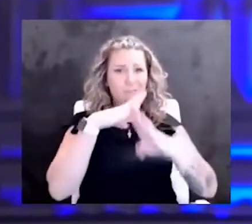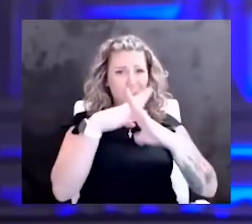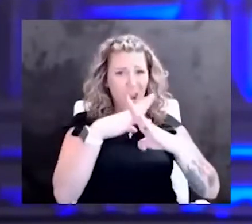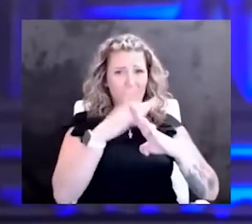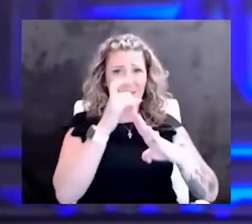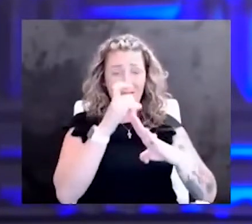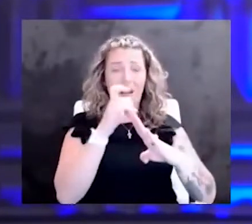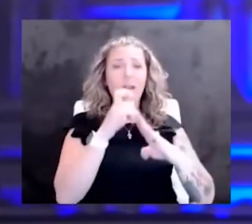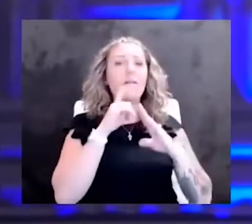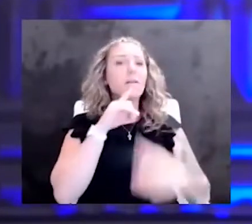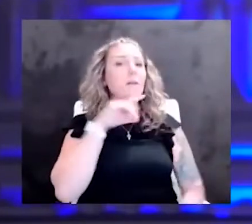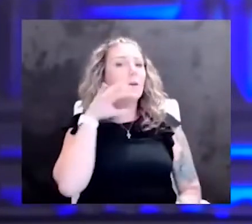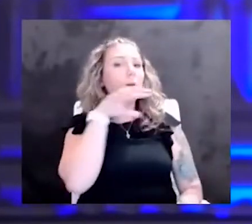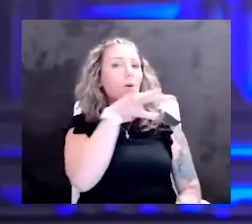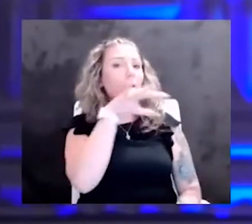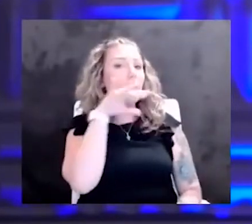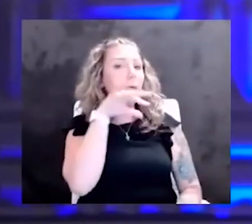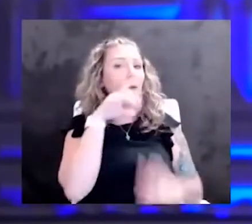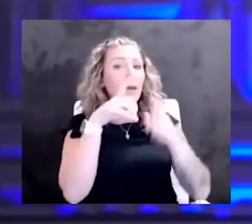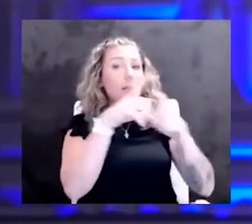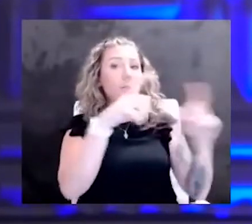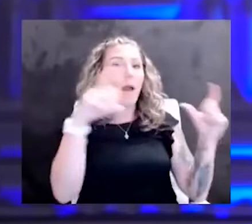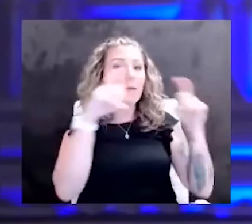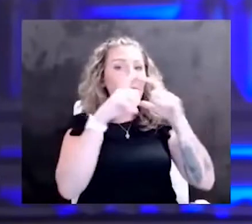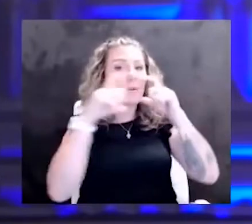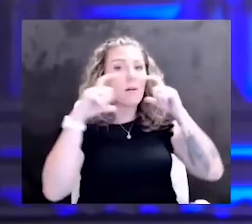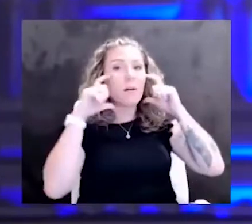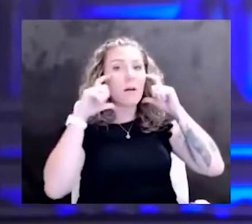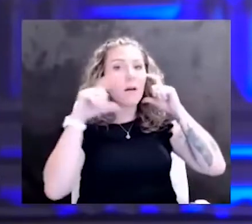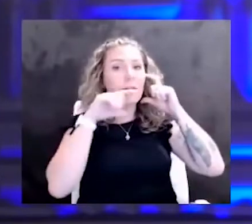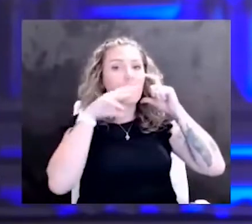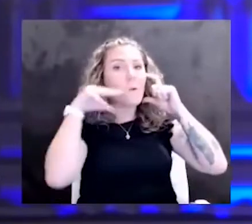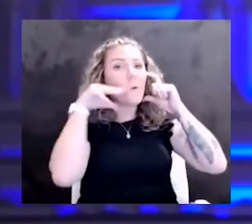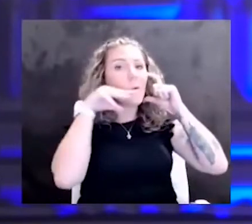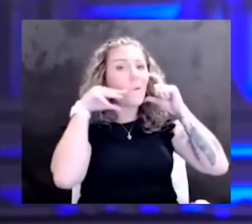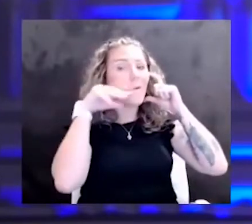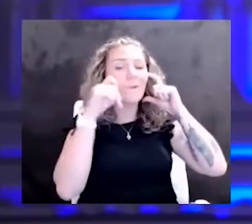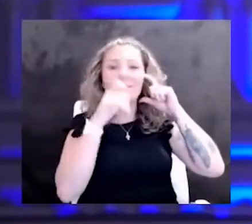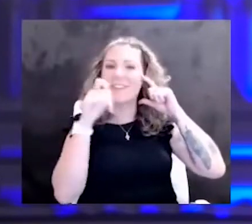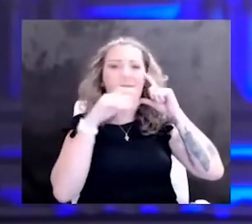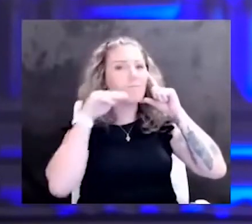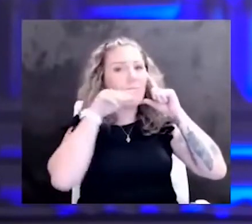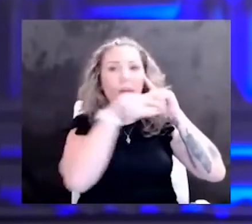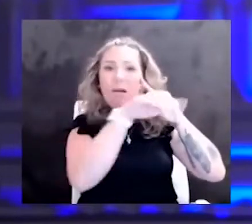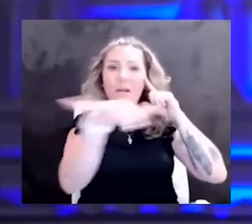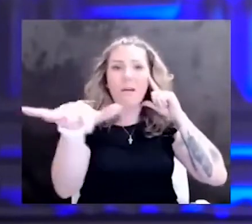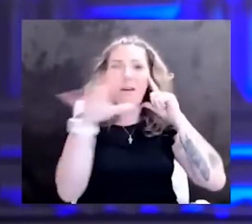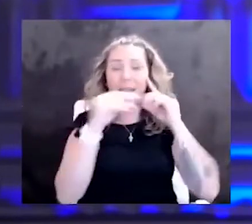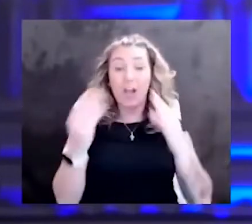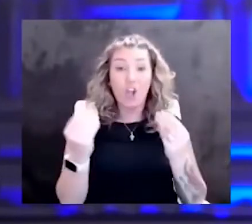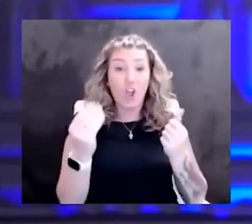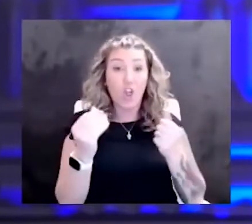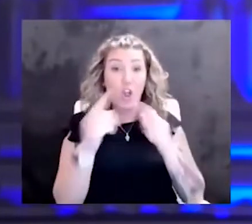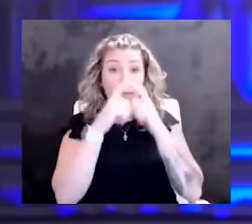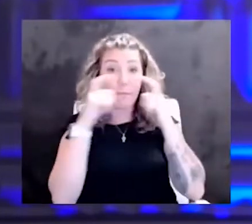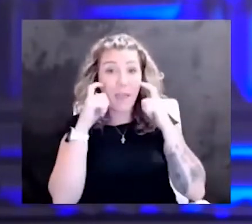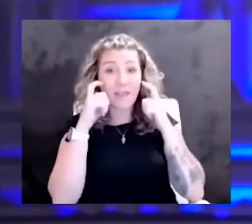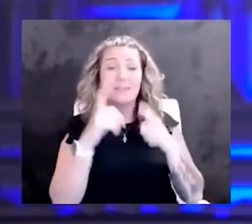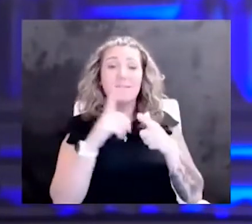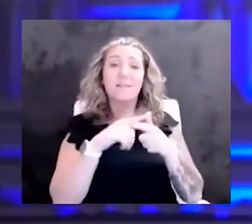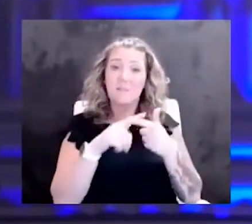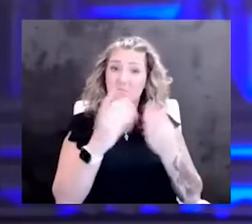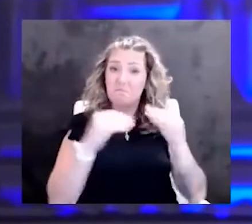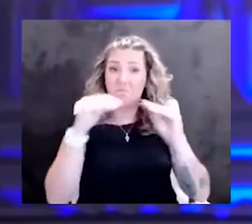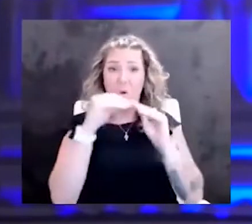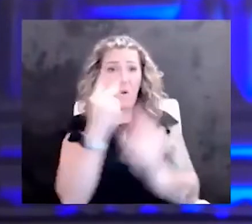into the community, but it also does provide protection for you, even those cloth masks. Moving on to that, the vaccination, we